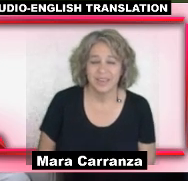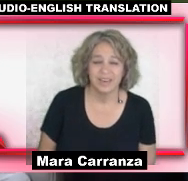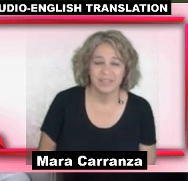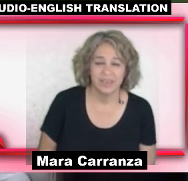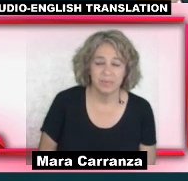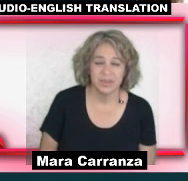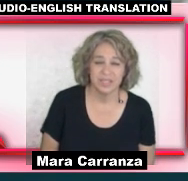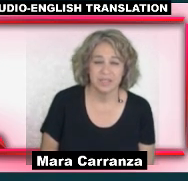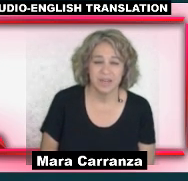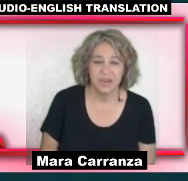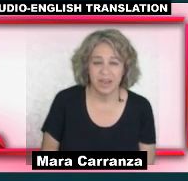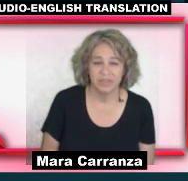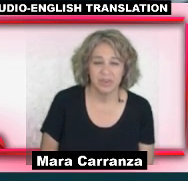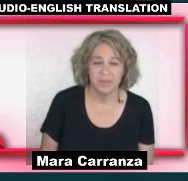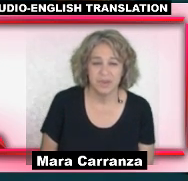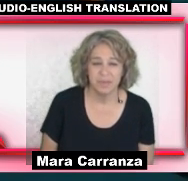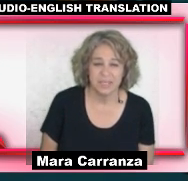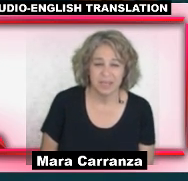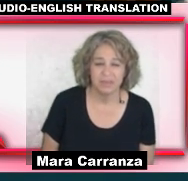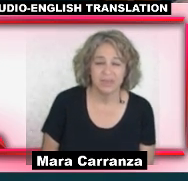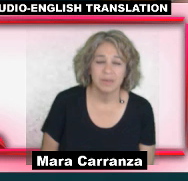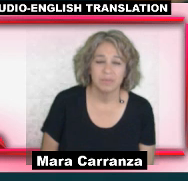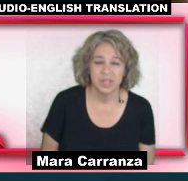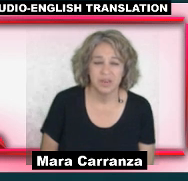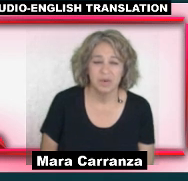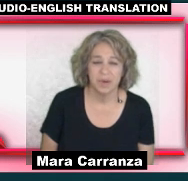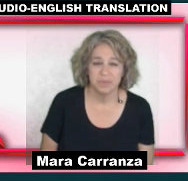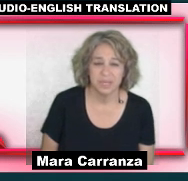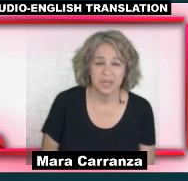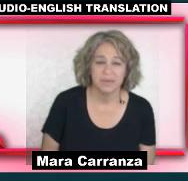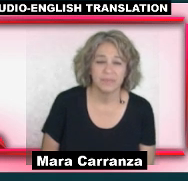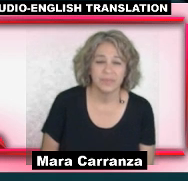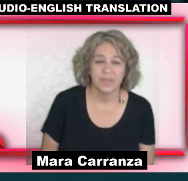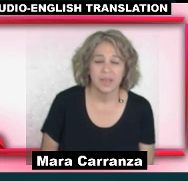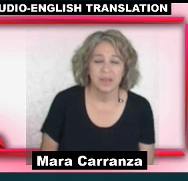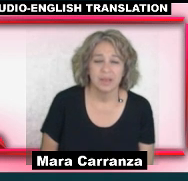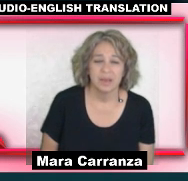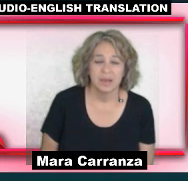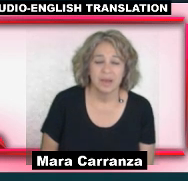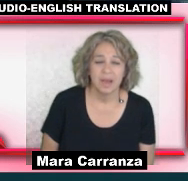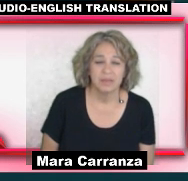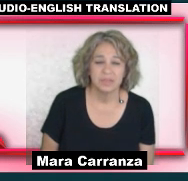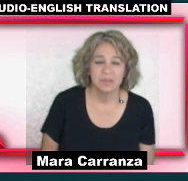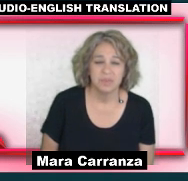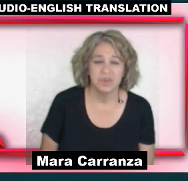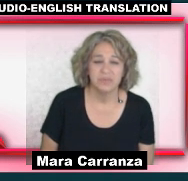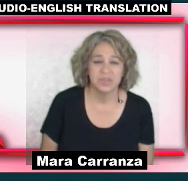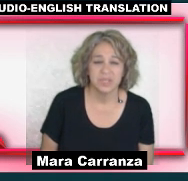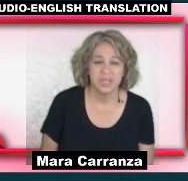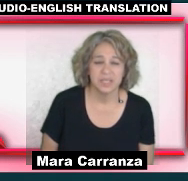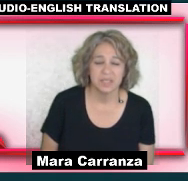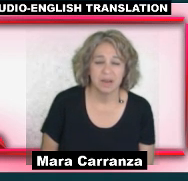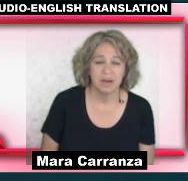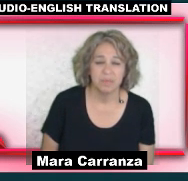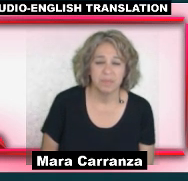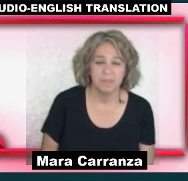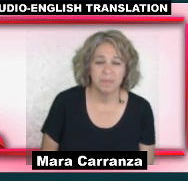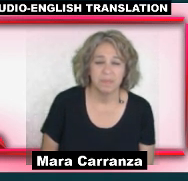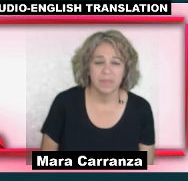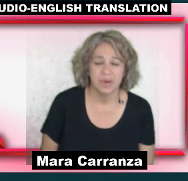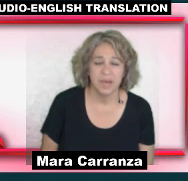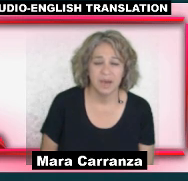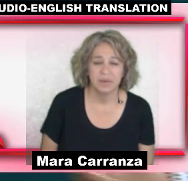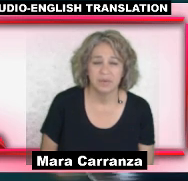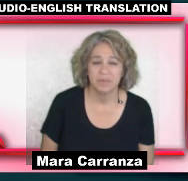to a lot of liberties. Now I have to limit myself. But you know what I'm saying. How some universities